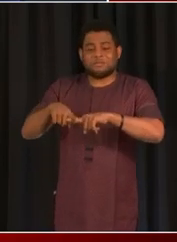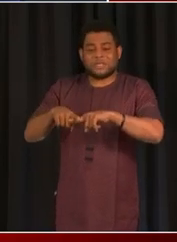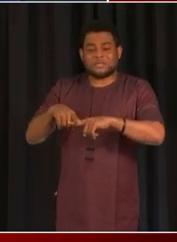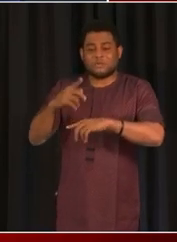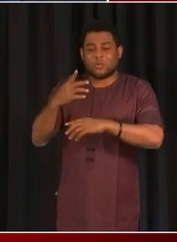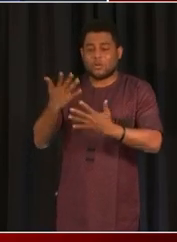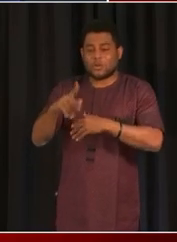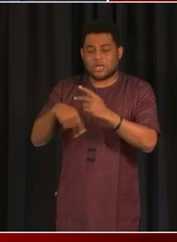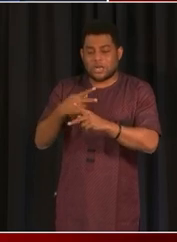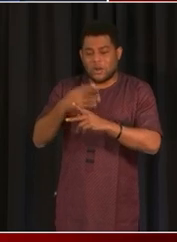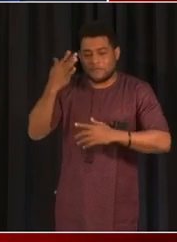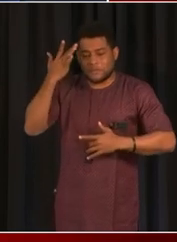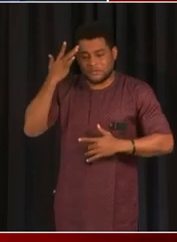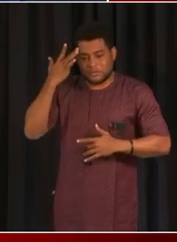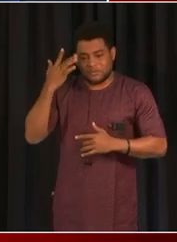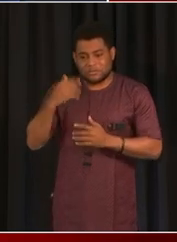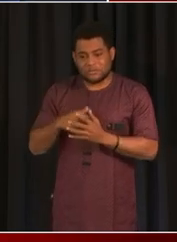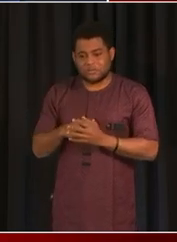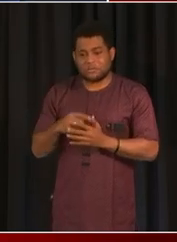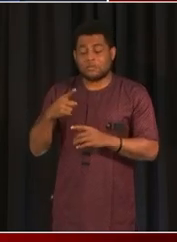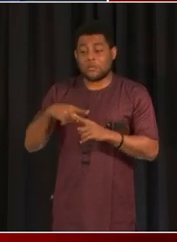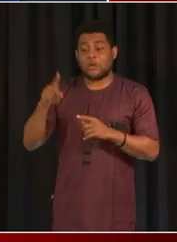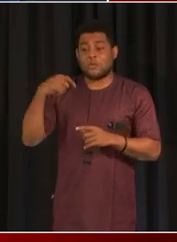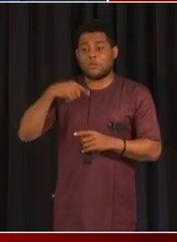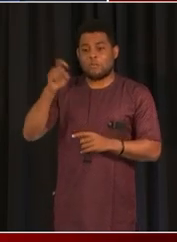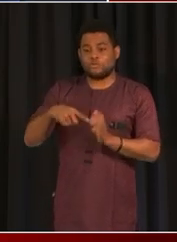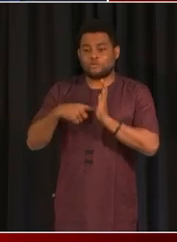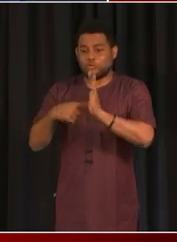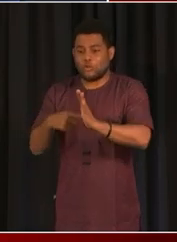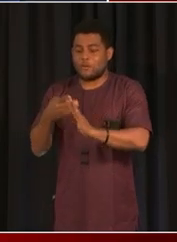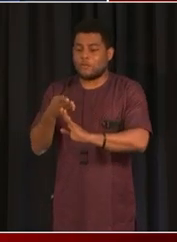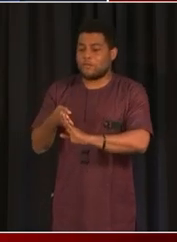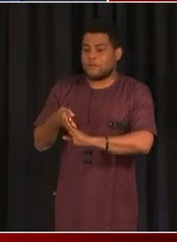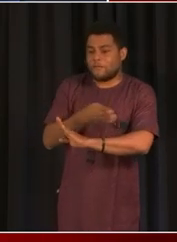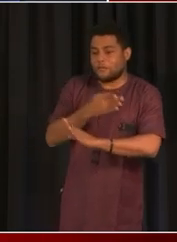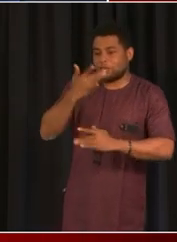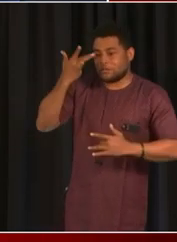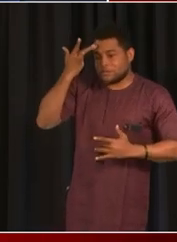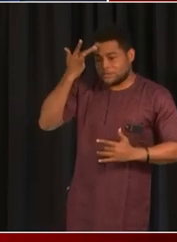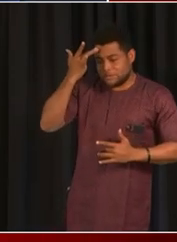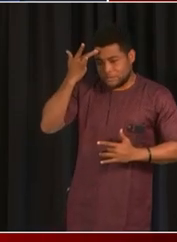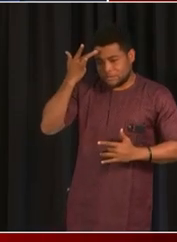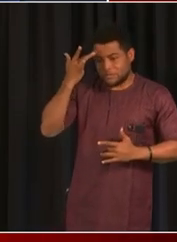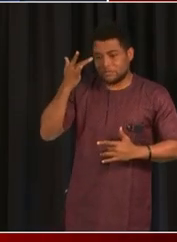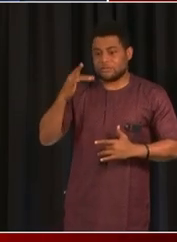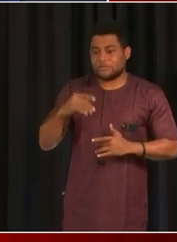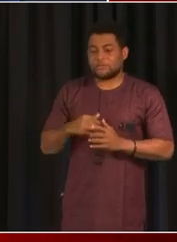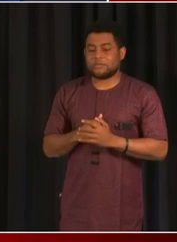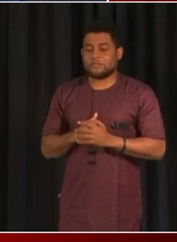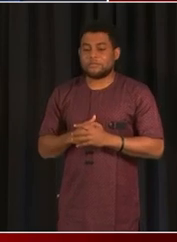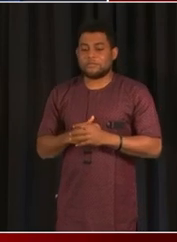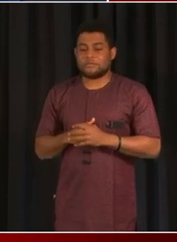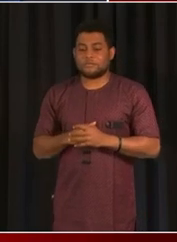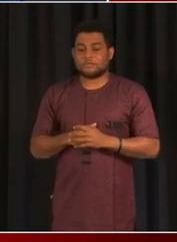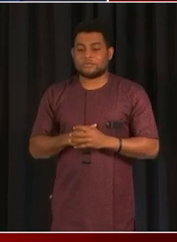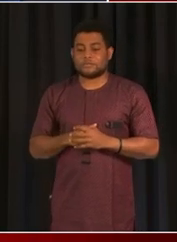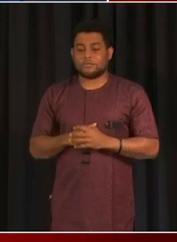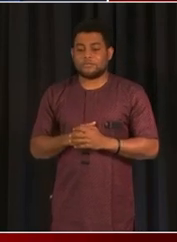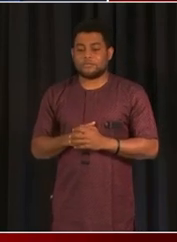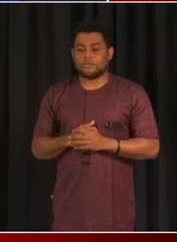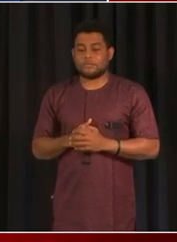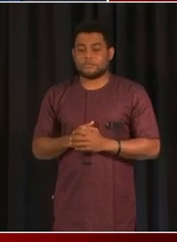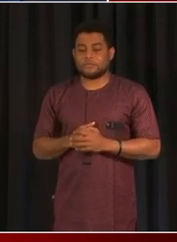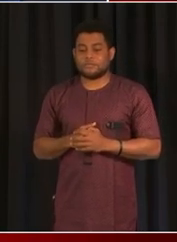sort out all of those conditions without doing things that could, through a host of means, help